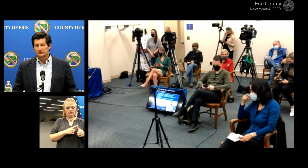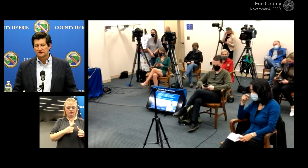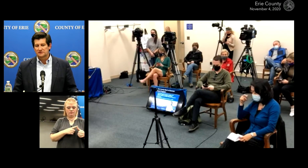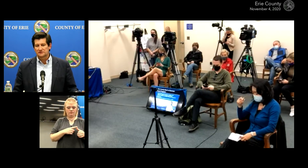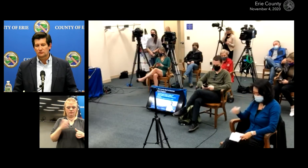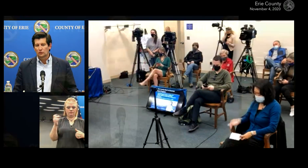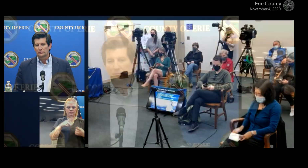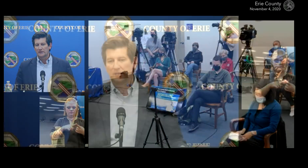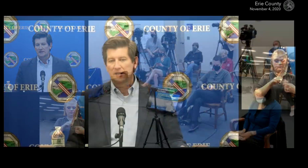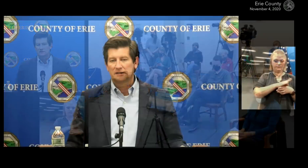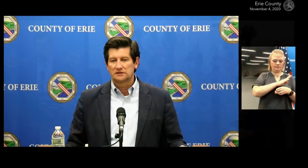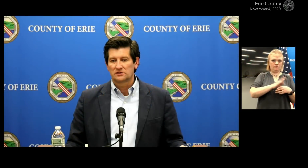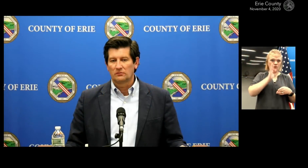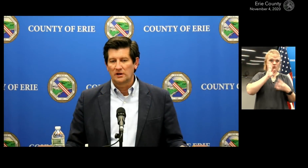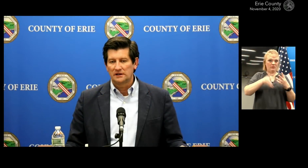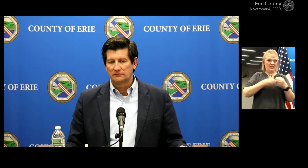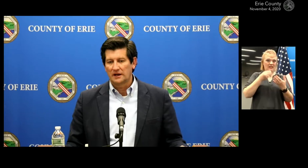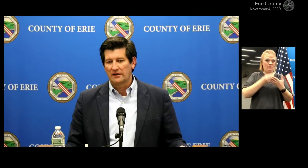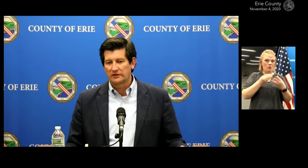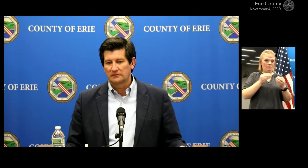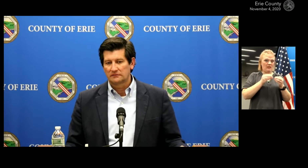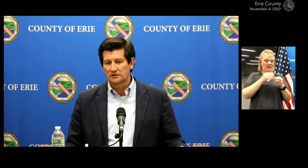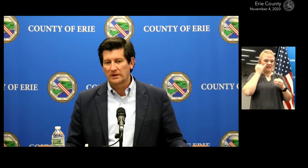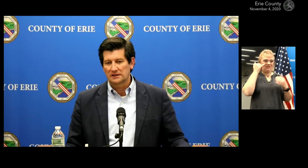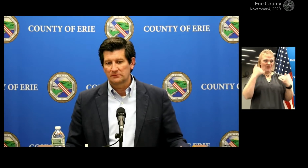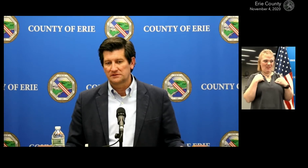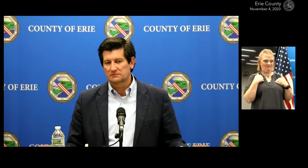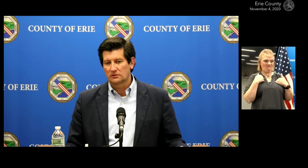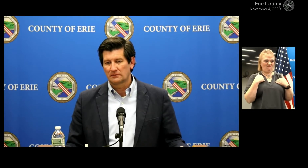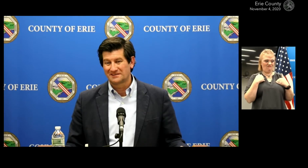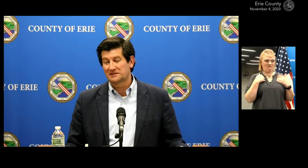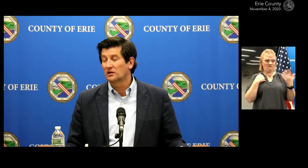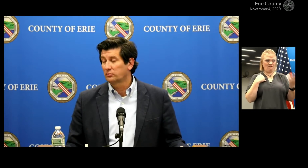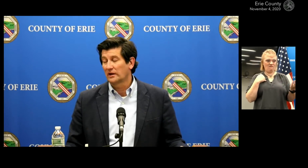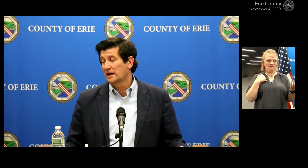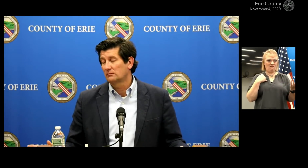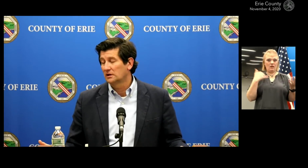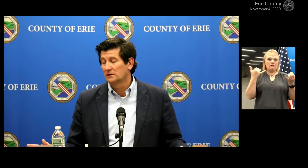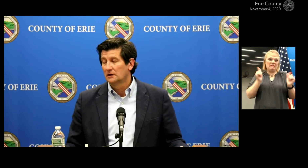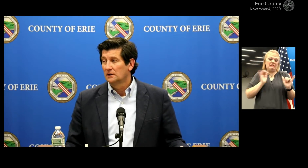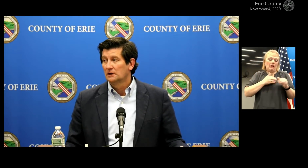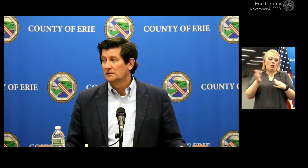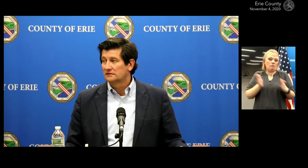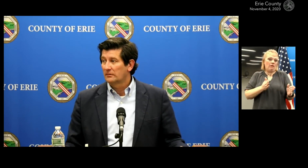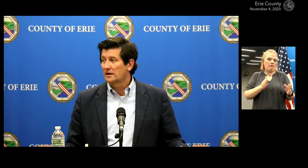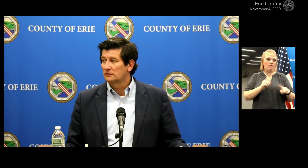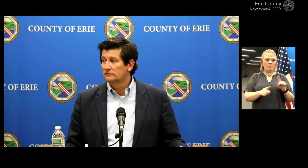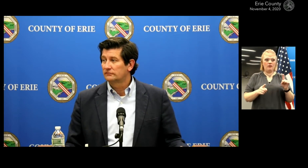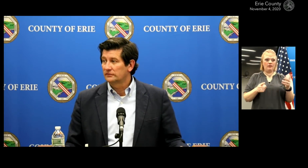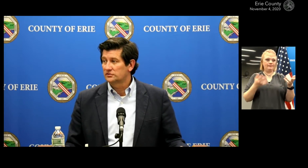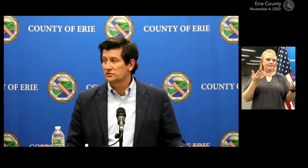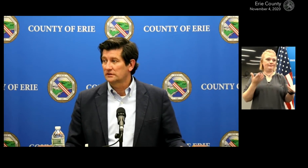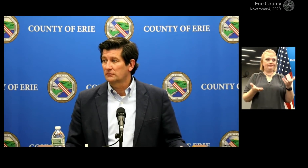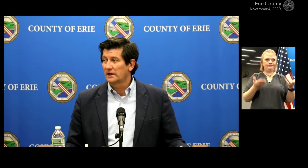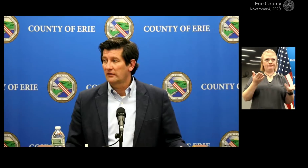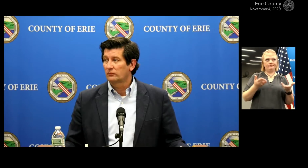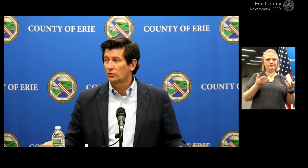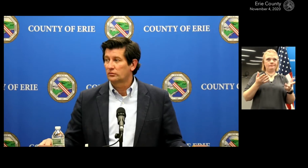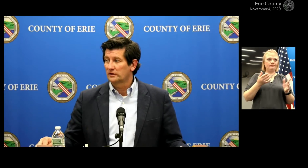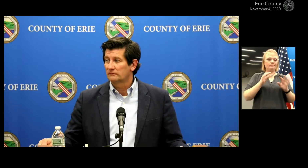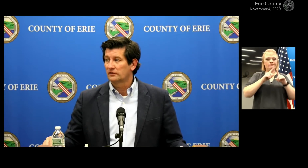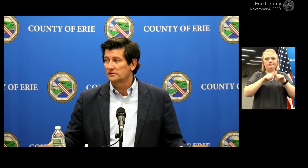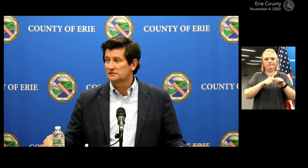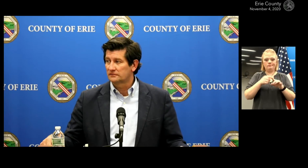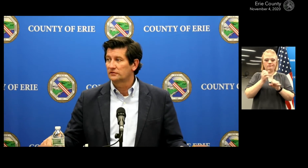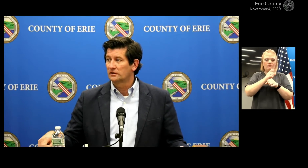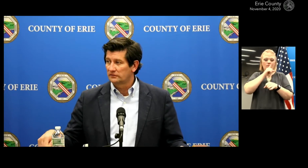back to business. Will we be adding additional money if we have it to the back to business program? It's still our plan, but it's a matter of ensuring that we have